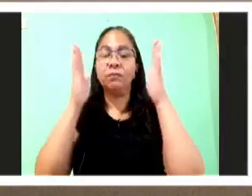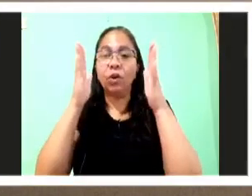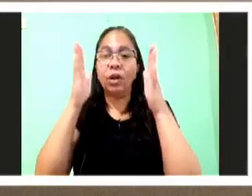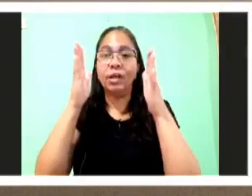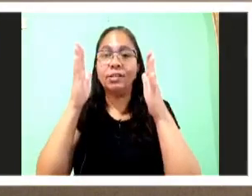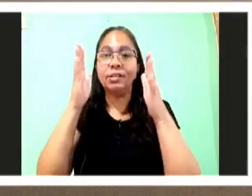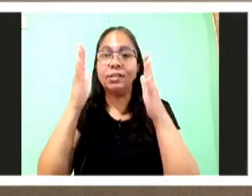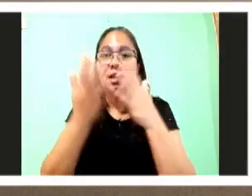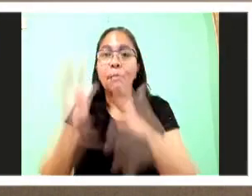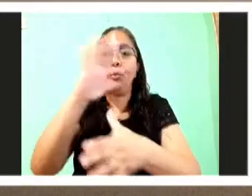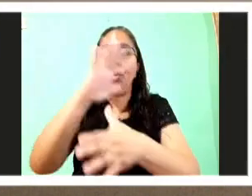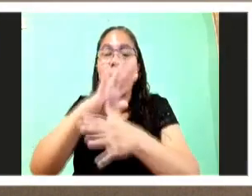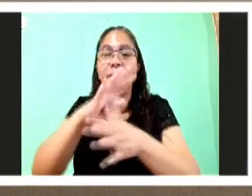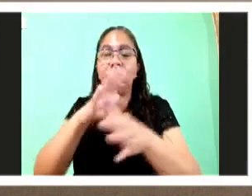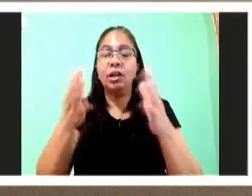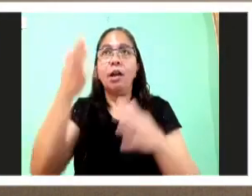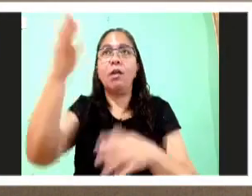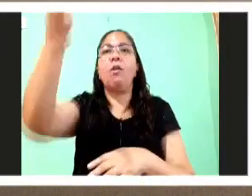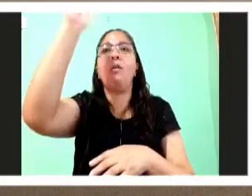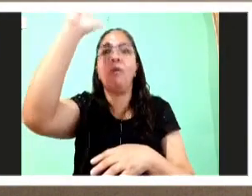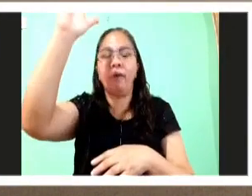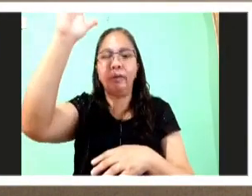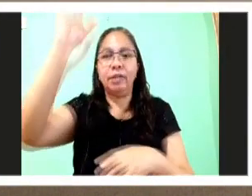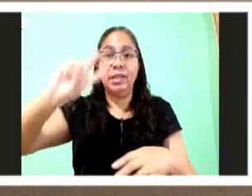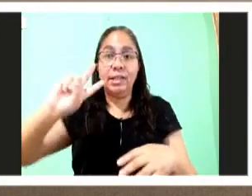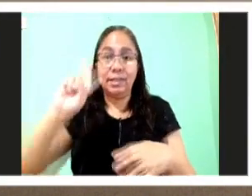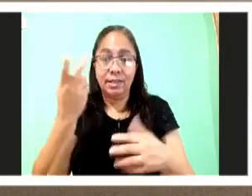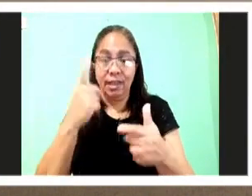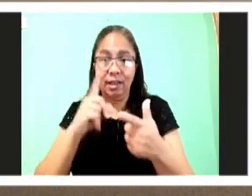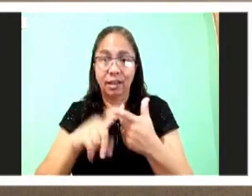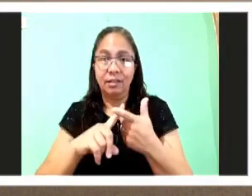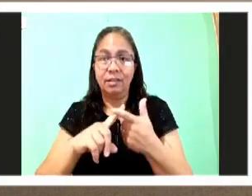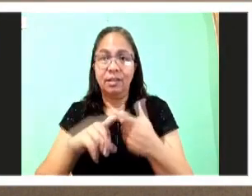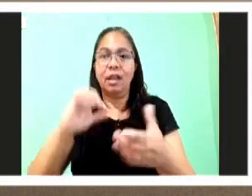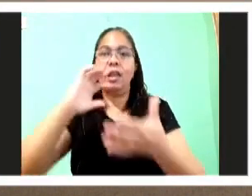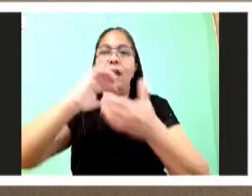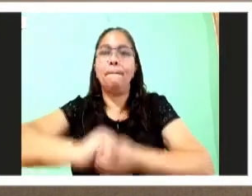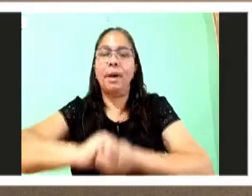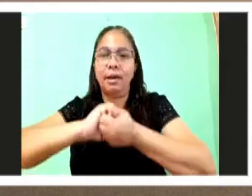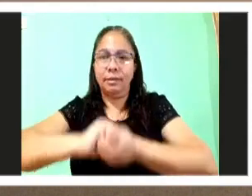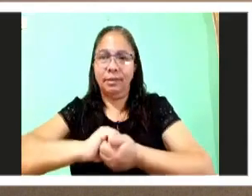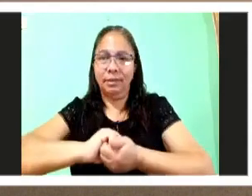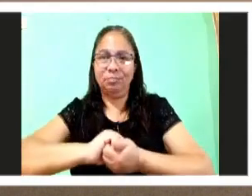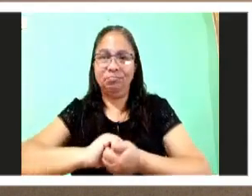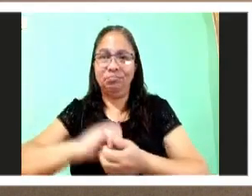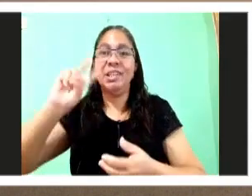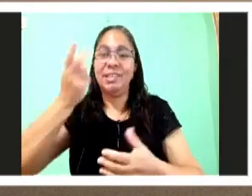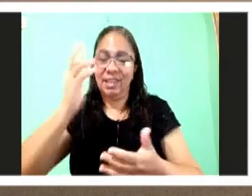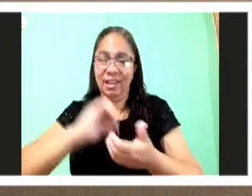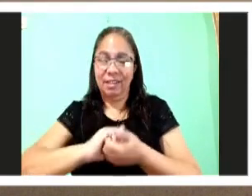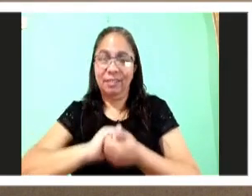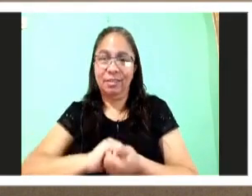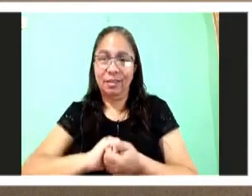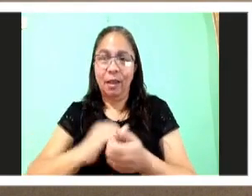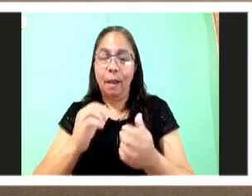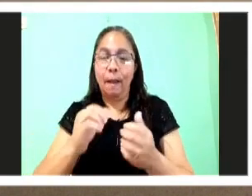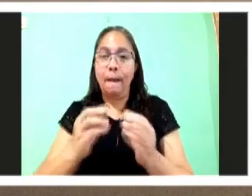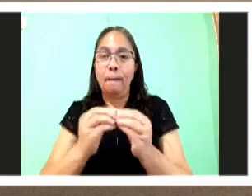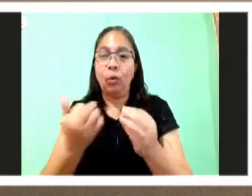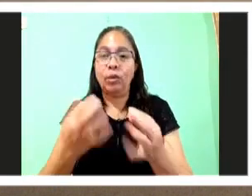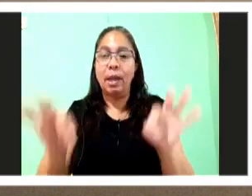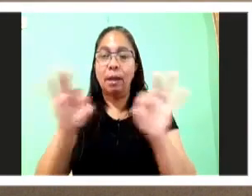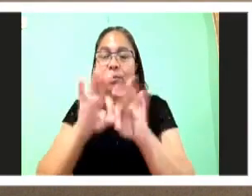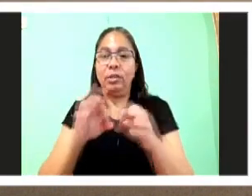first commitment. Your second commitment is your spouse. That's your second commitment. Your children are your